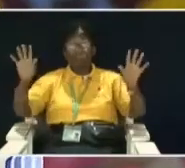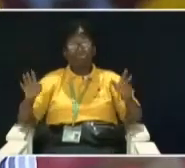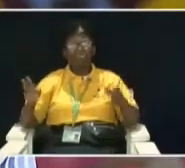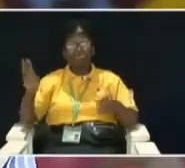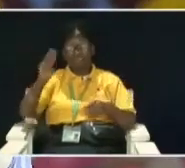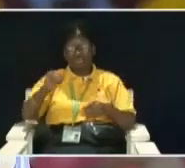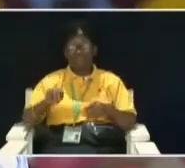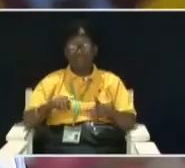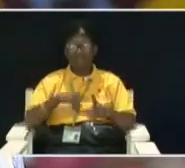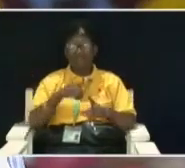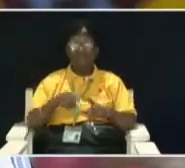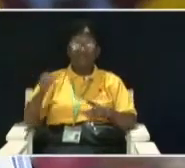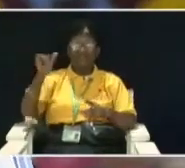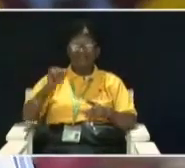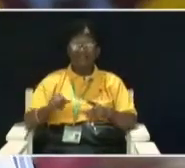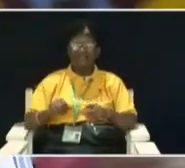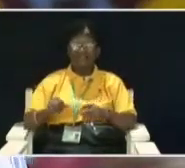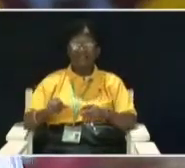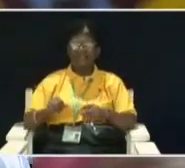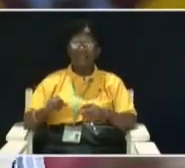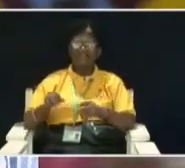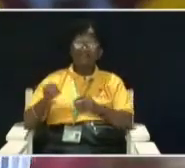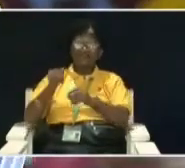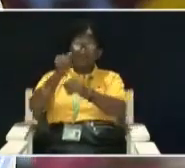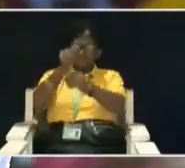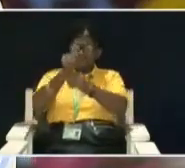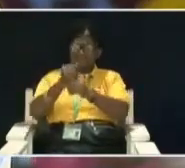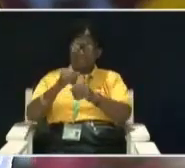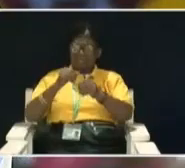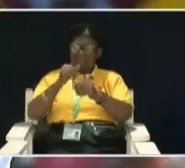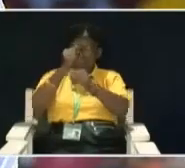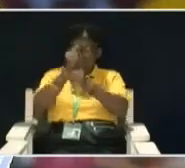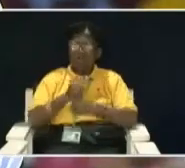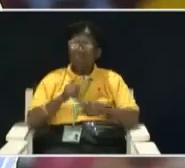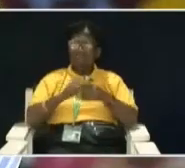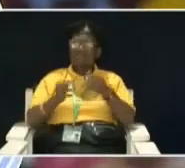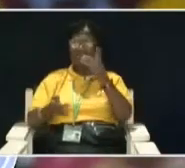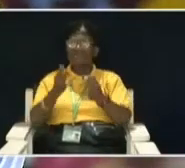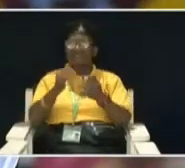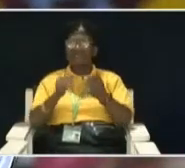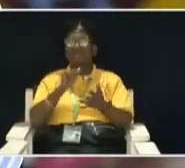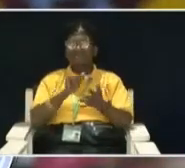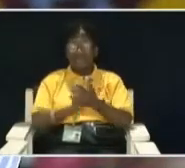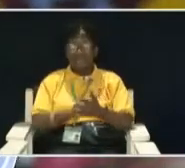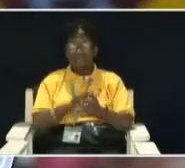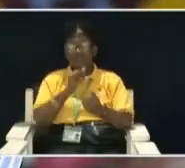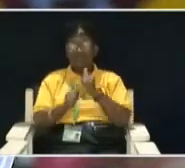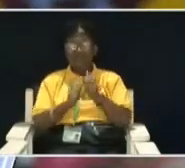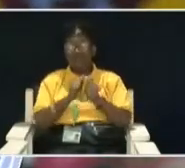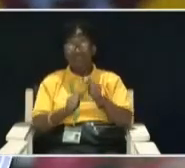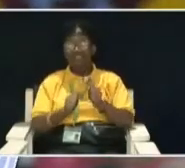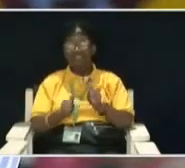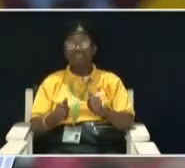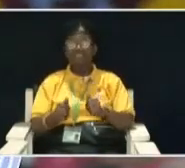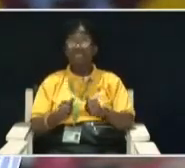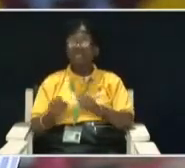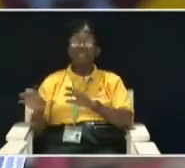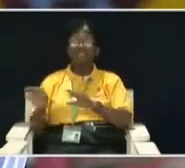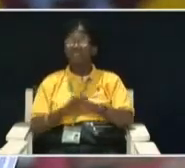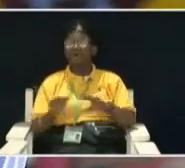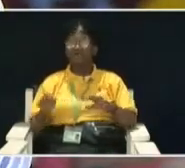When they landed in the fire, that which did not belong to them, the ropes that bound